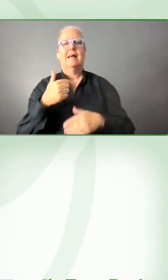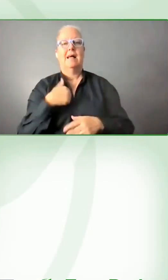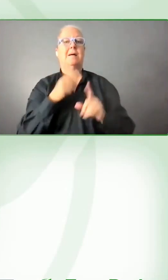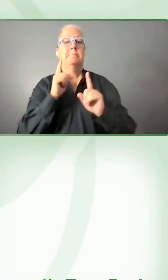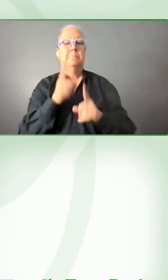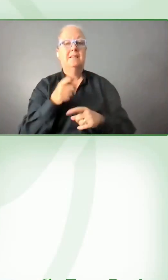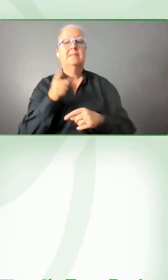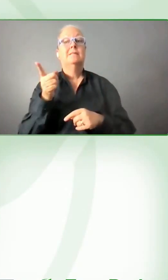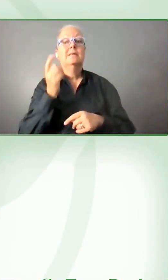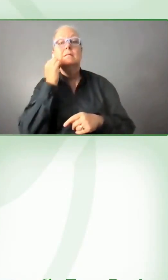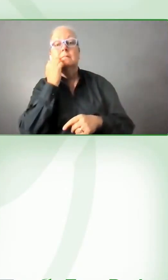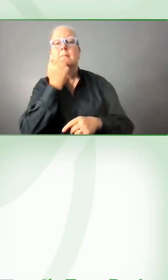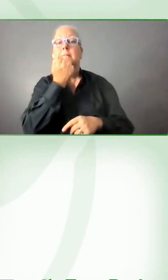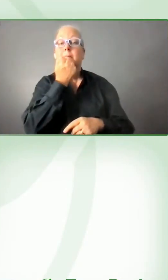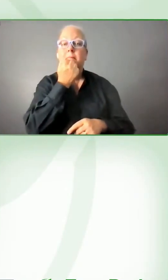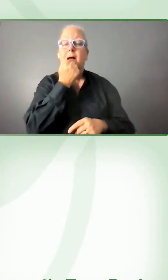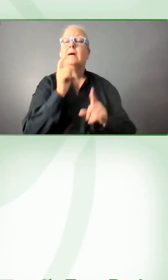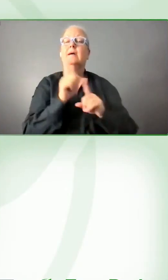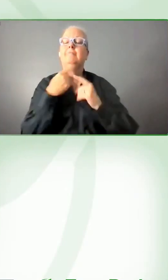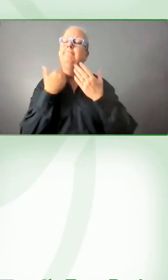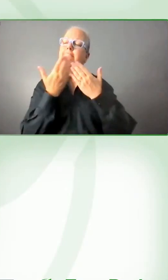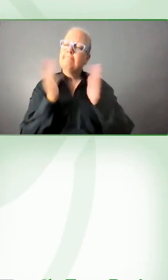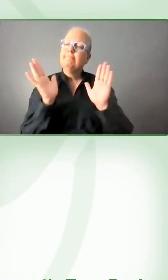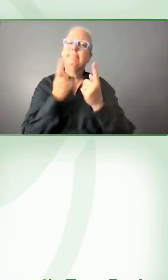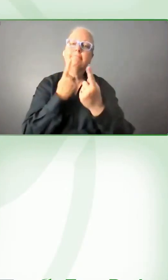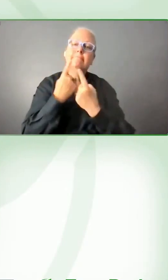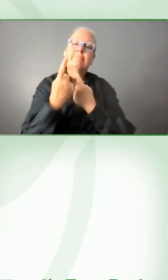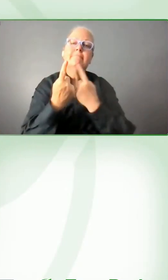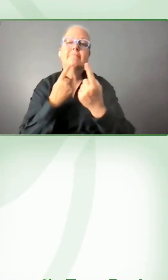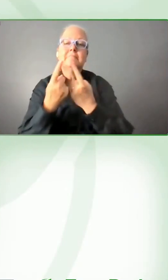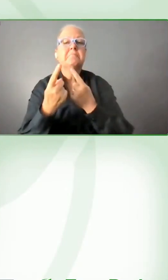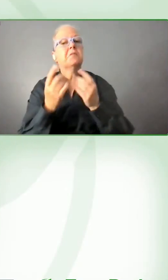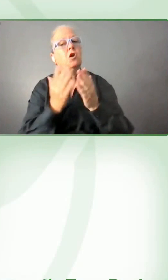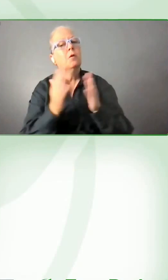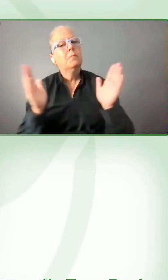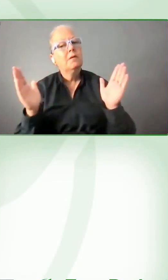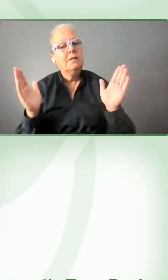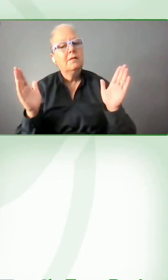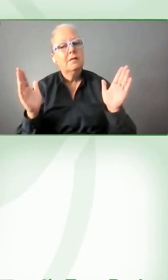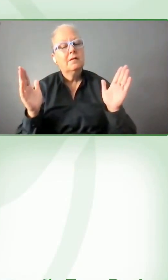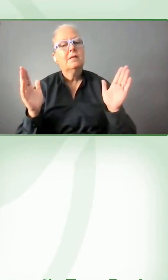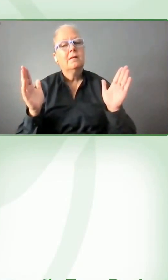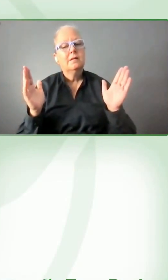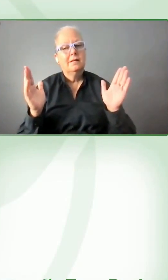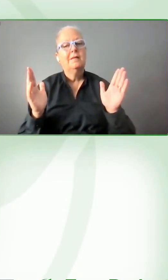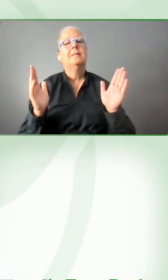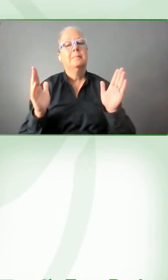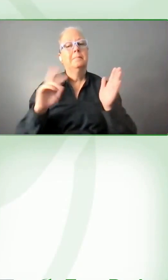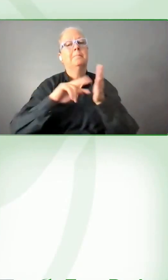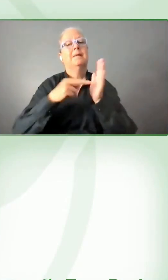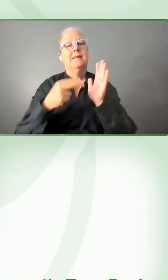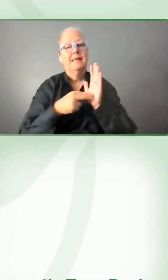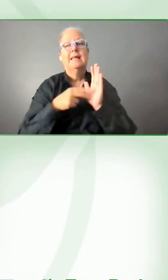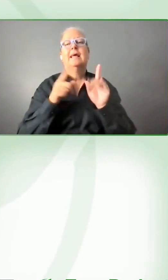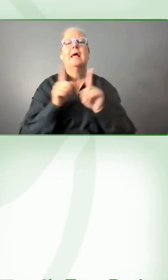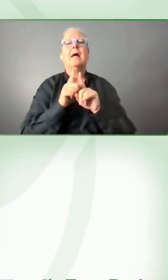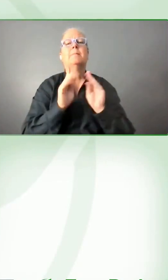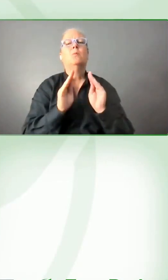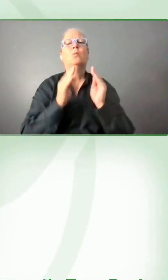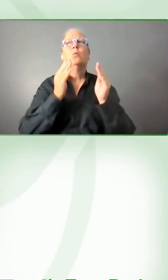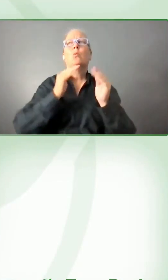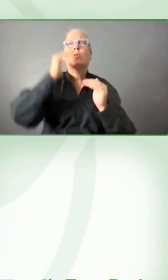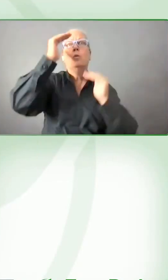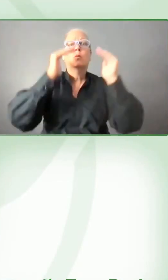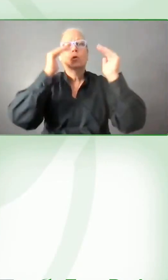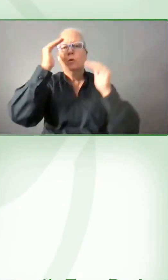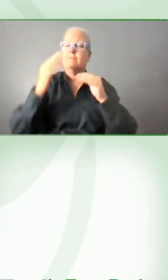this subject. And it was great because we were able to get young adults in to talk to us. One of the barriers we faced since